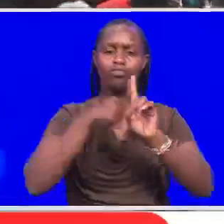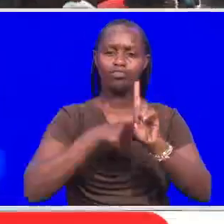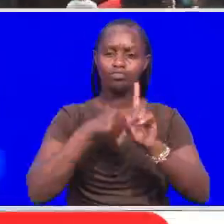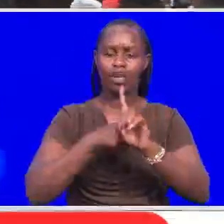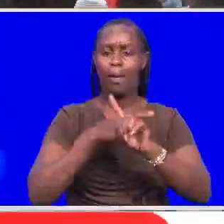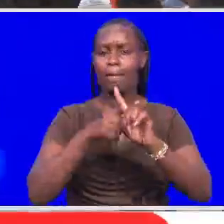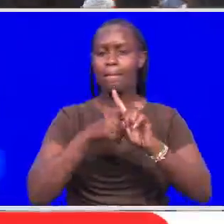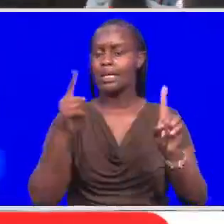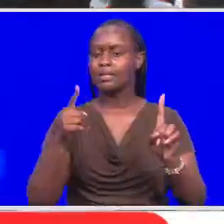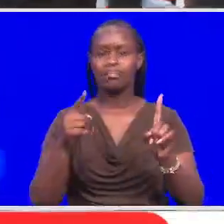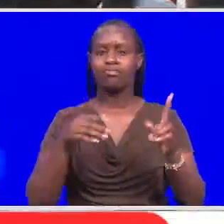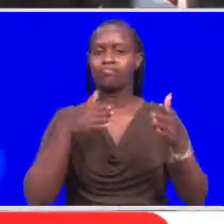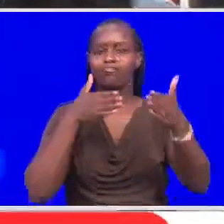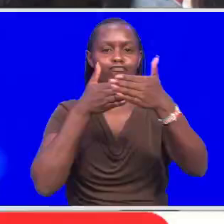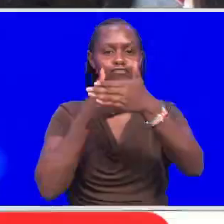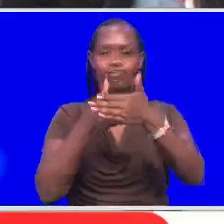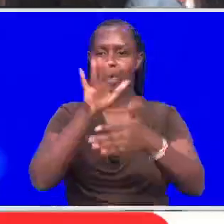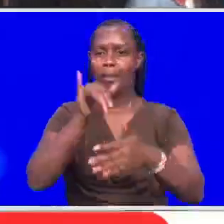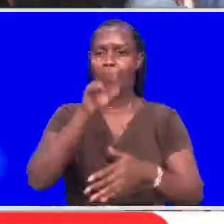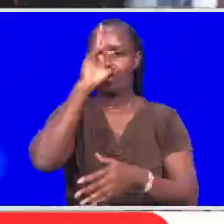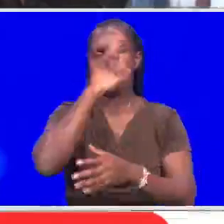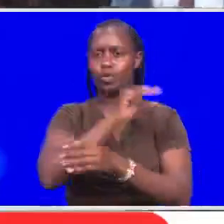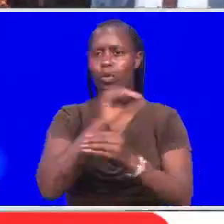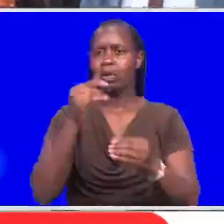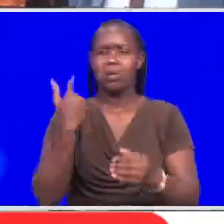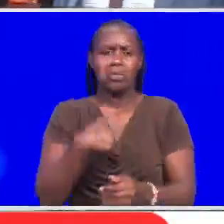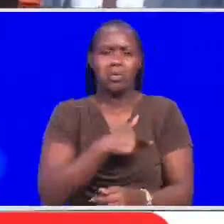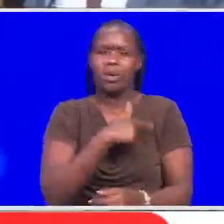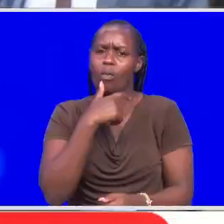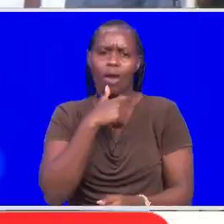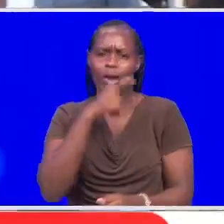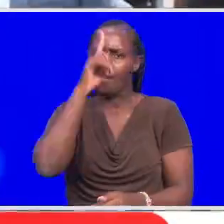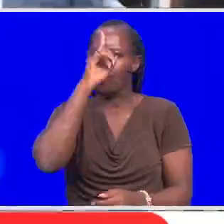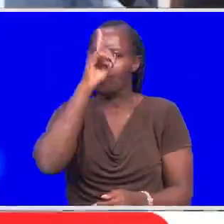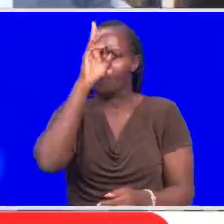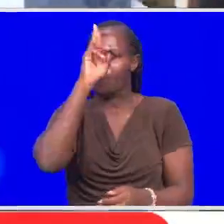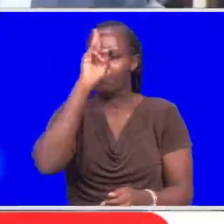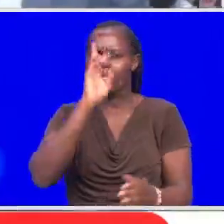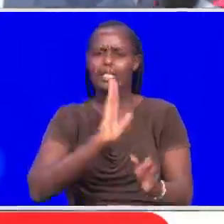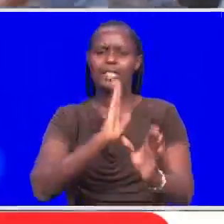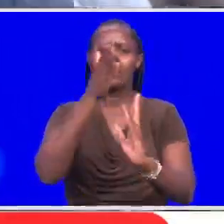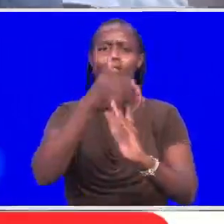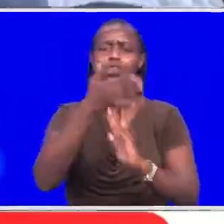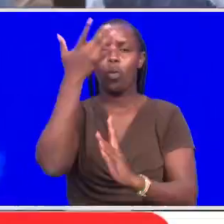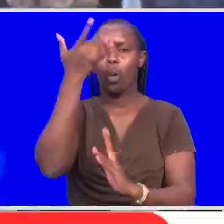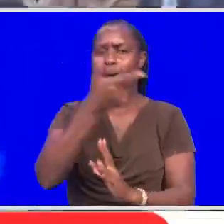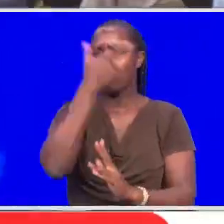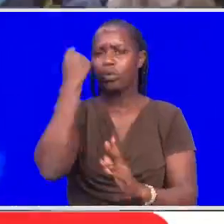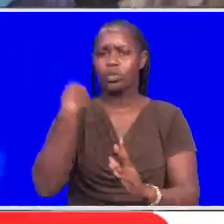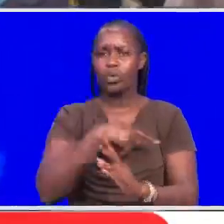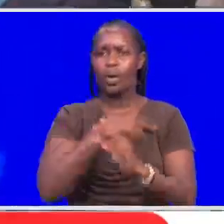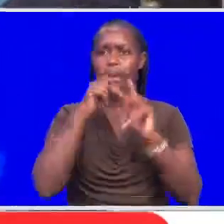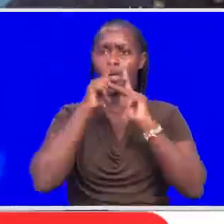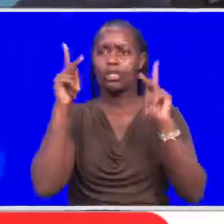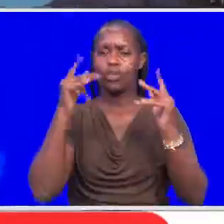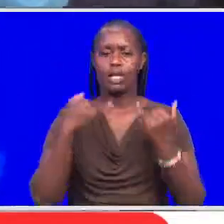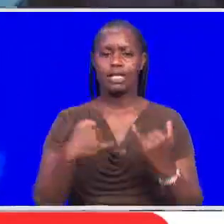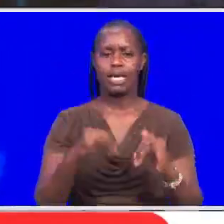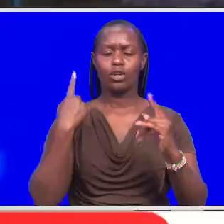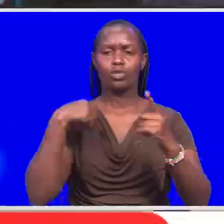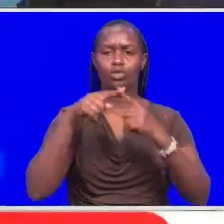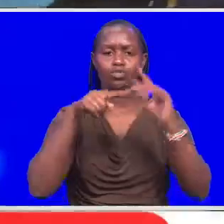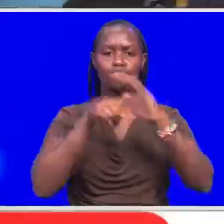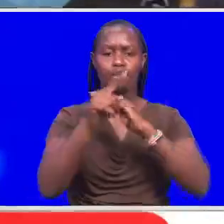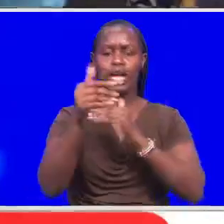even understand why the government will not rush your tear gas. Is the demonstration very peaceful? We are not destroying anything. Literally, if you go over here, up IV, karibu na